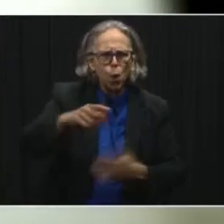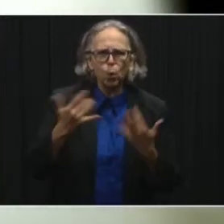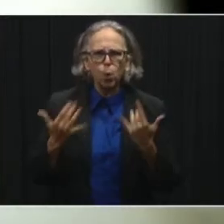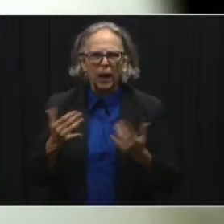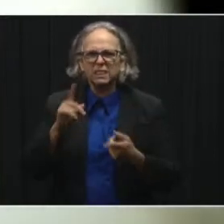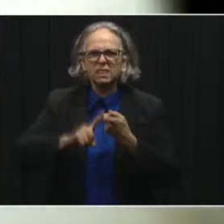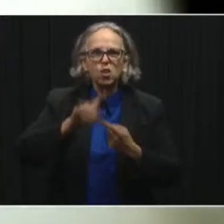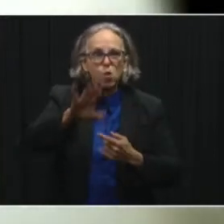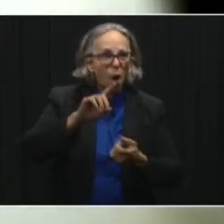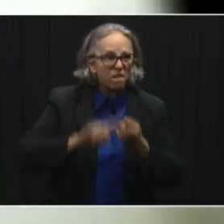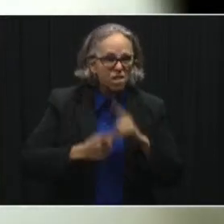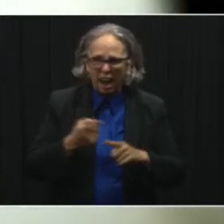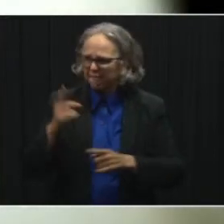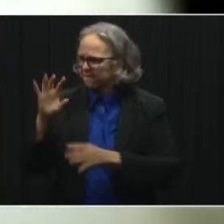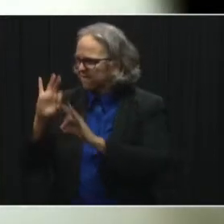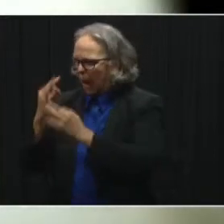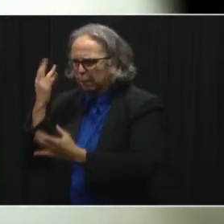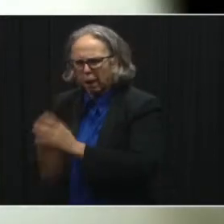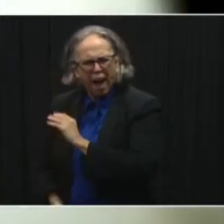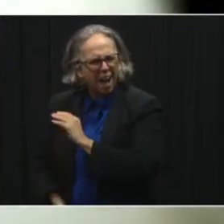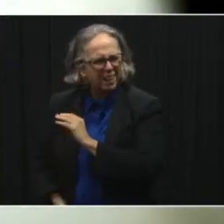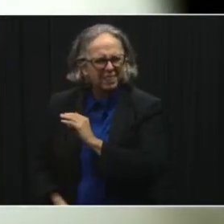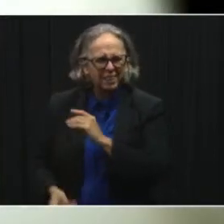success. And I